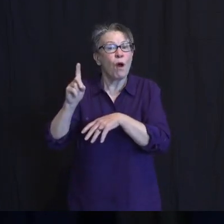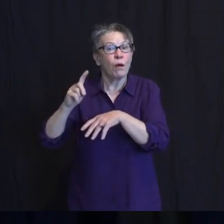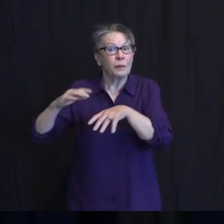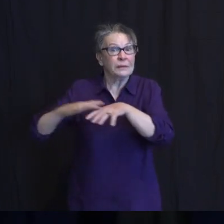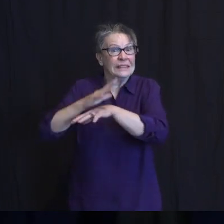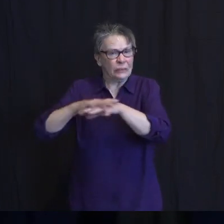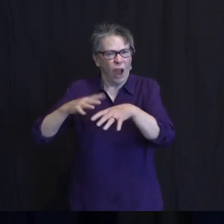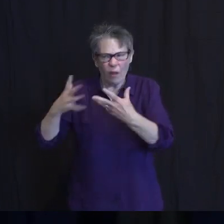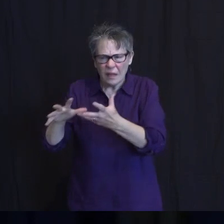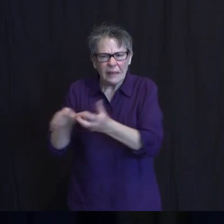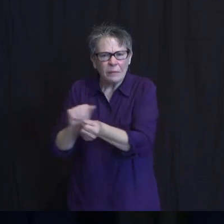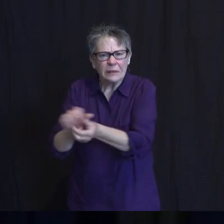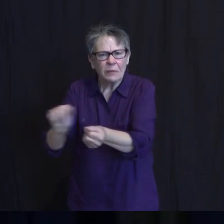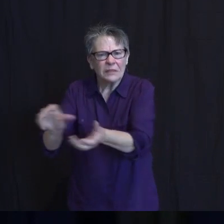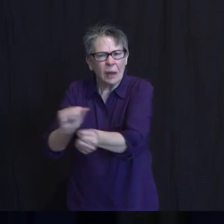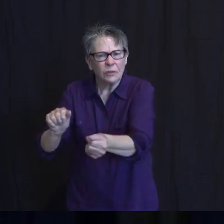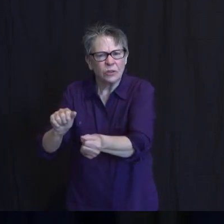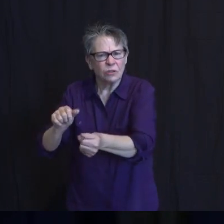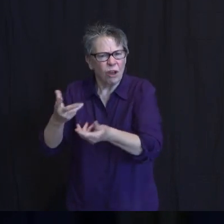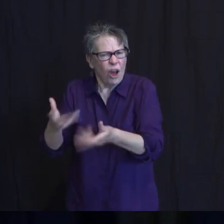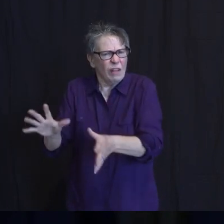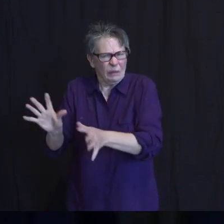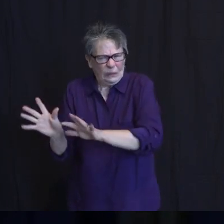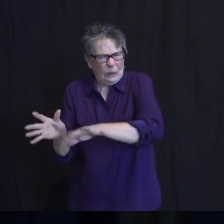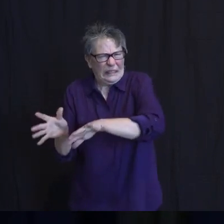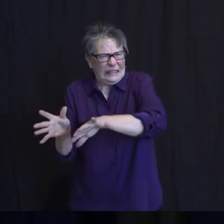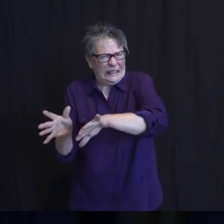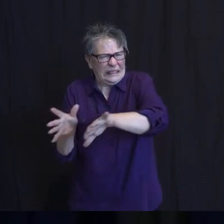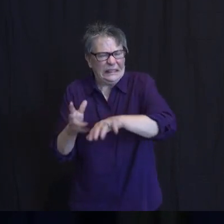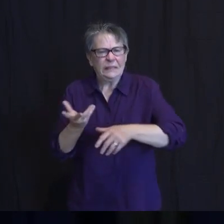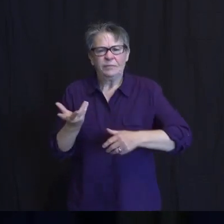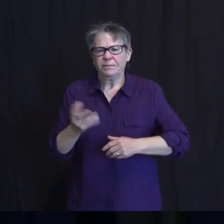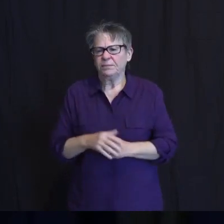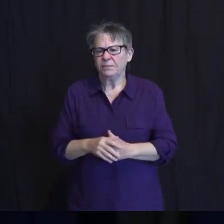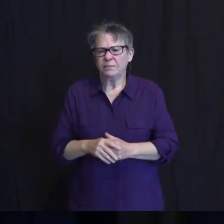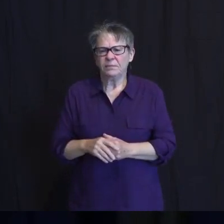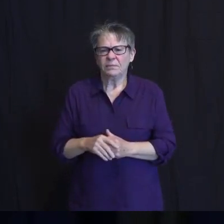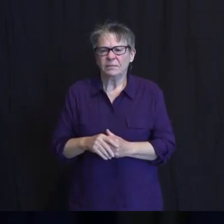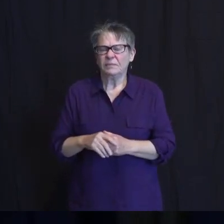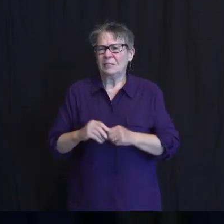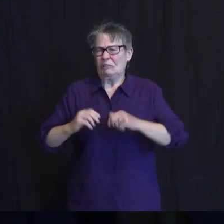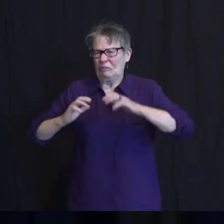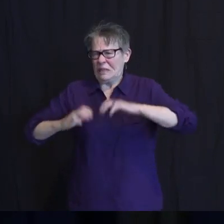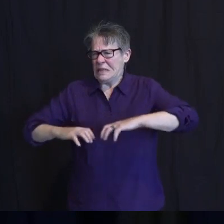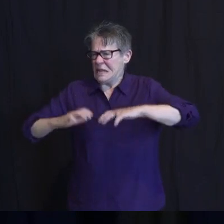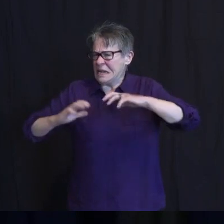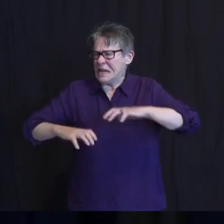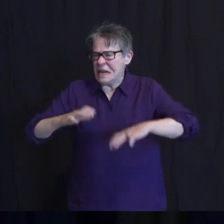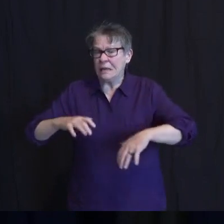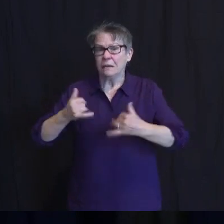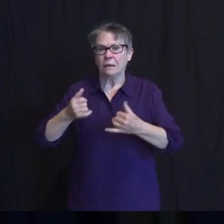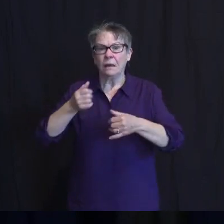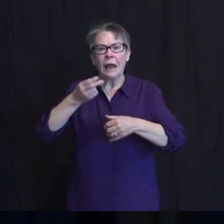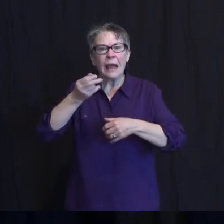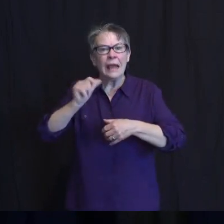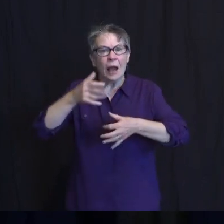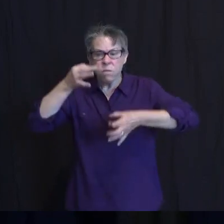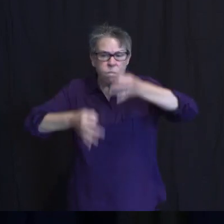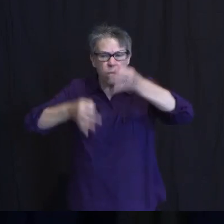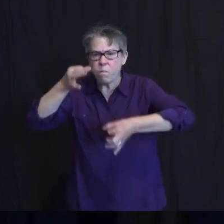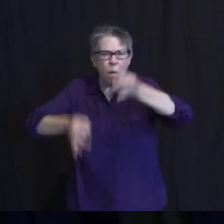And currently we're dealing with about just over 47,000 power outages from the north to the south part of the